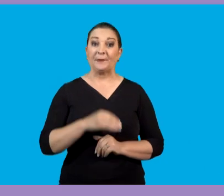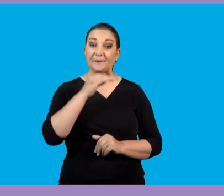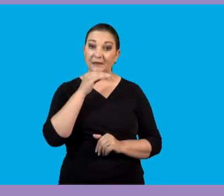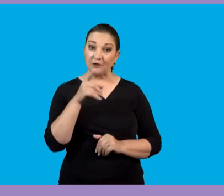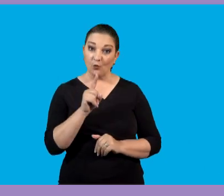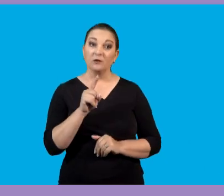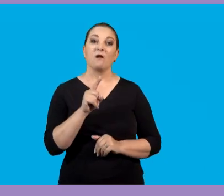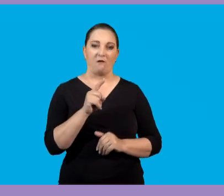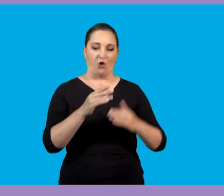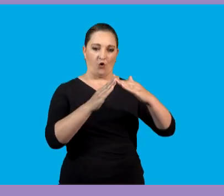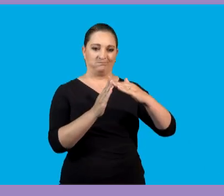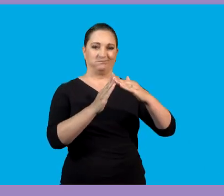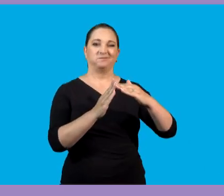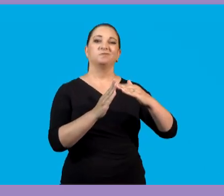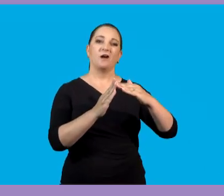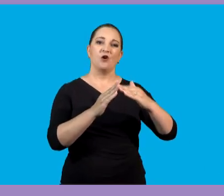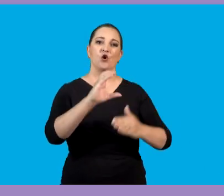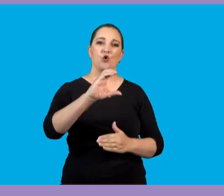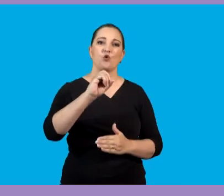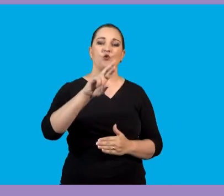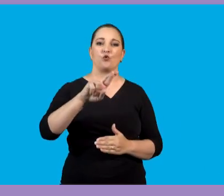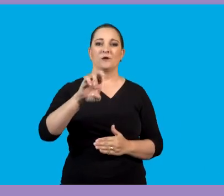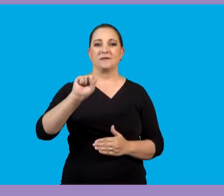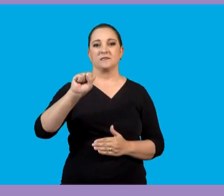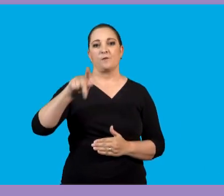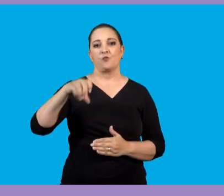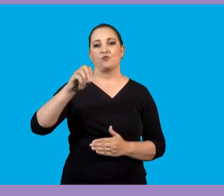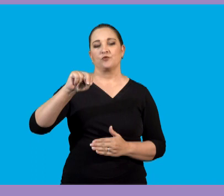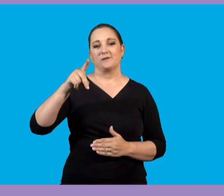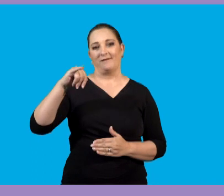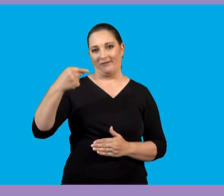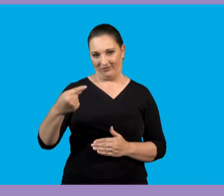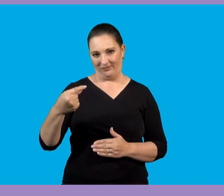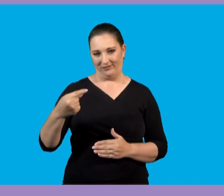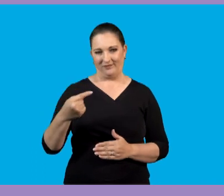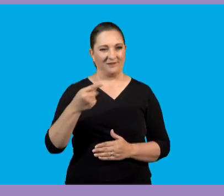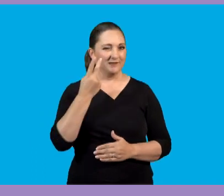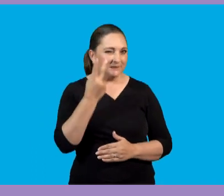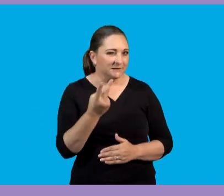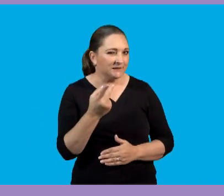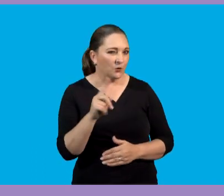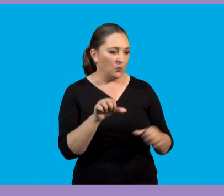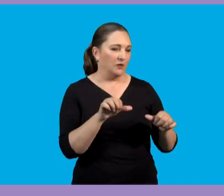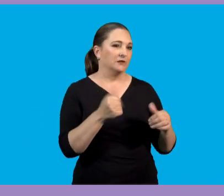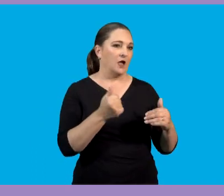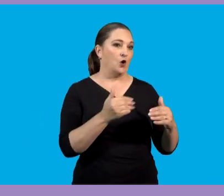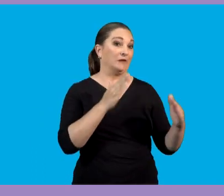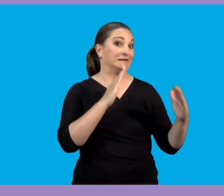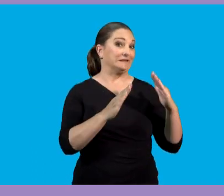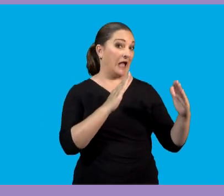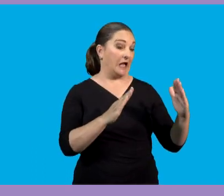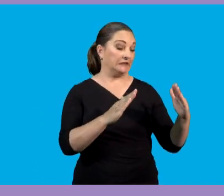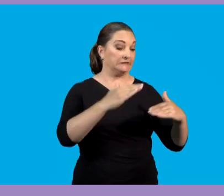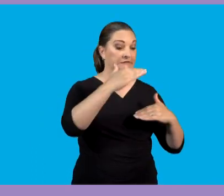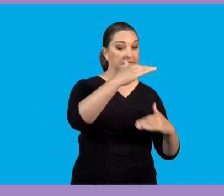means that those angles are corresponding. And when we look at the corresponding sides, we can see, remember, a corresponding side